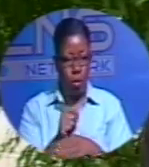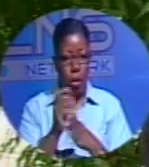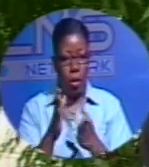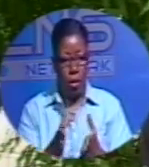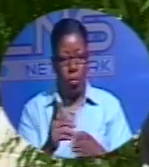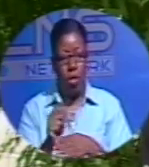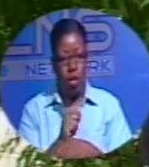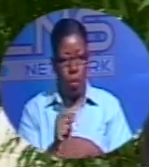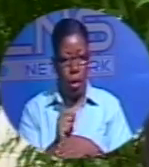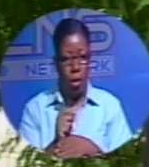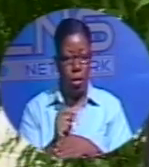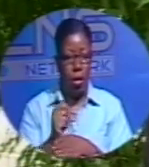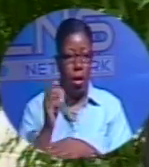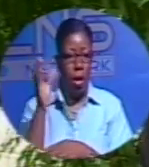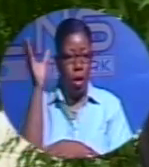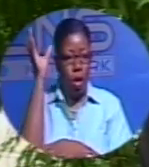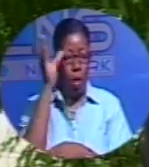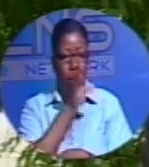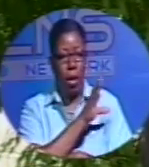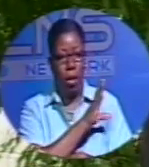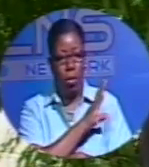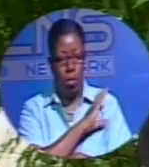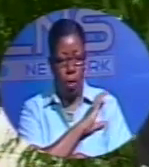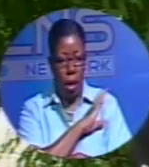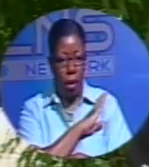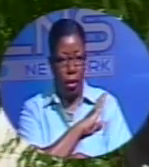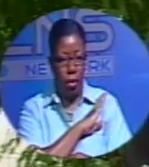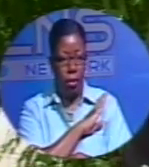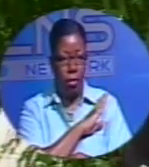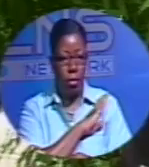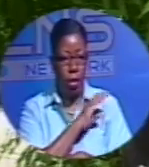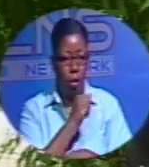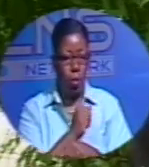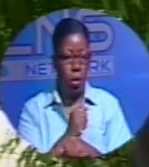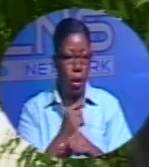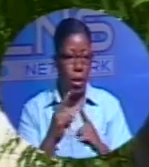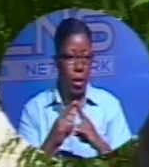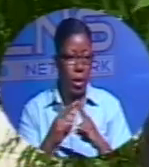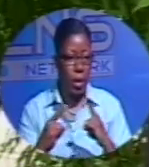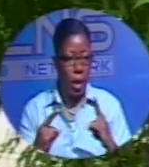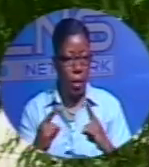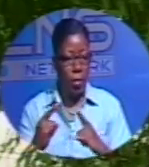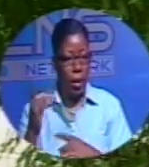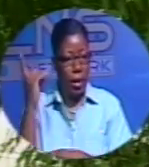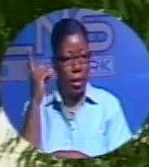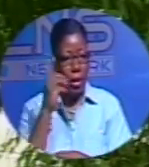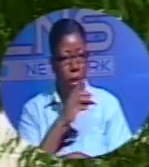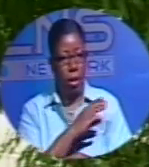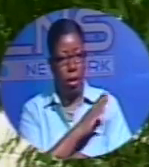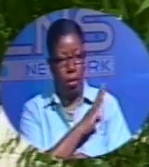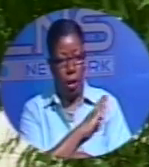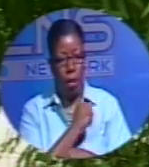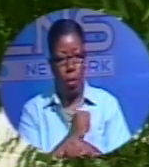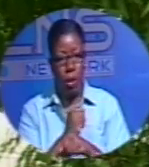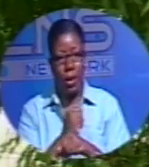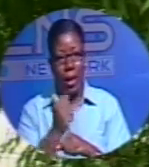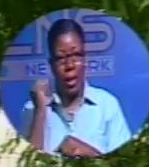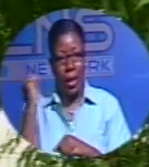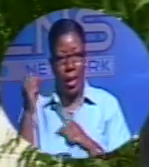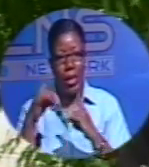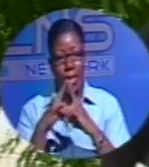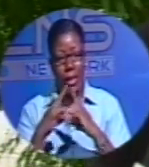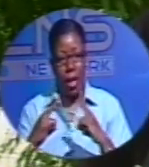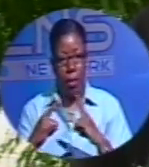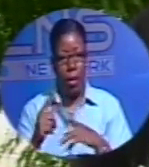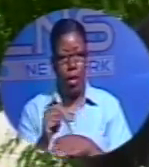Kobe Bryant, LeBron James, work at his camp. D. Brown work at his camp, but he trained Stevie